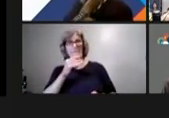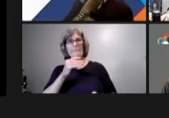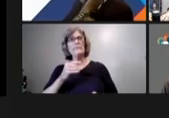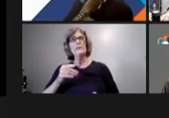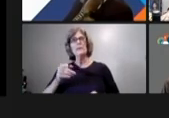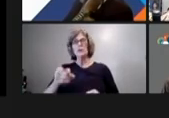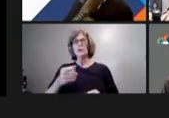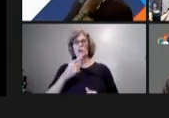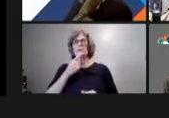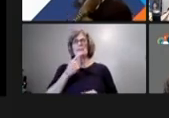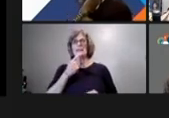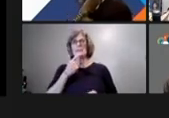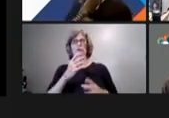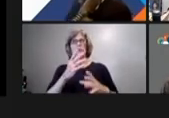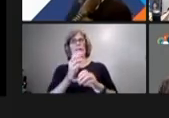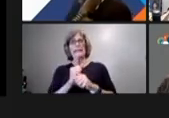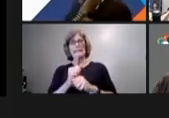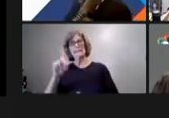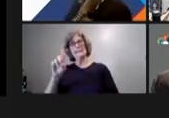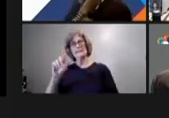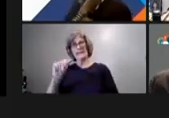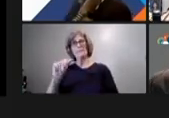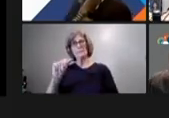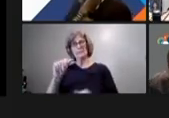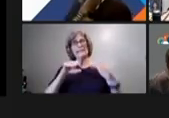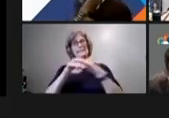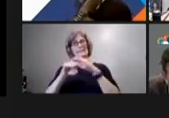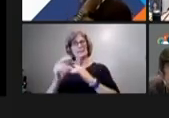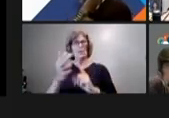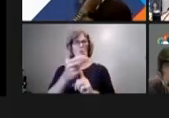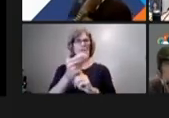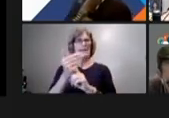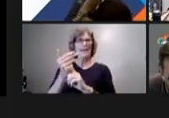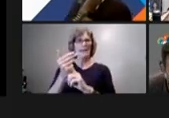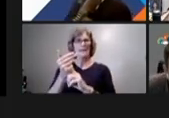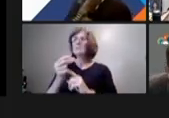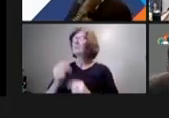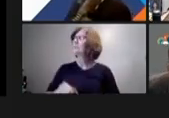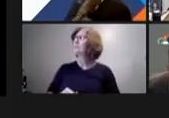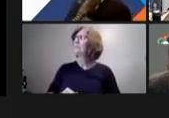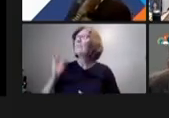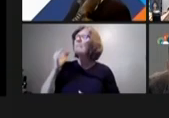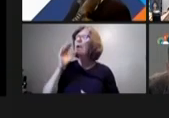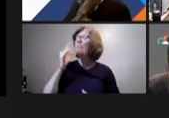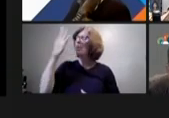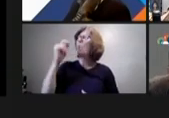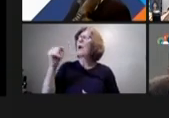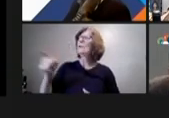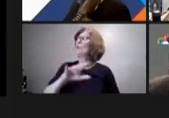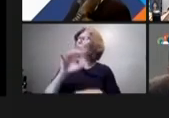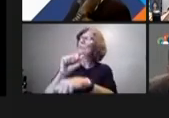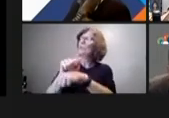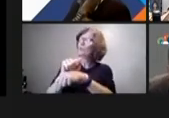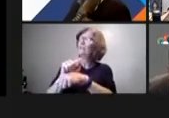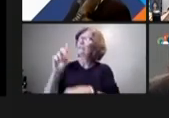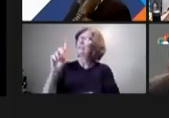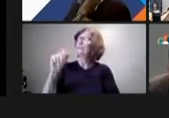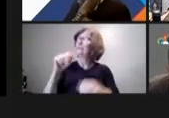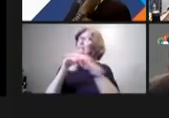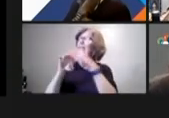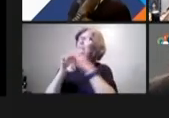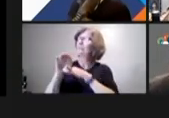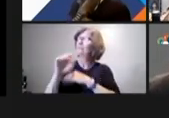disability accessible hotel rooms. And those hotel rooms are pointless for us because those are about